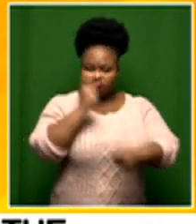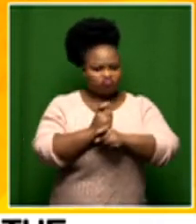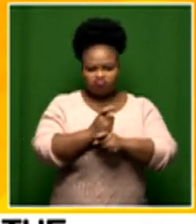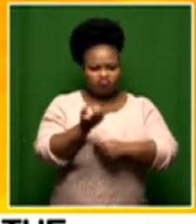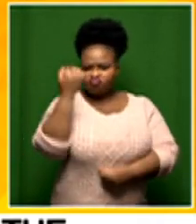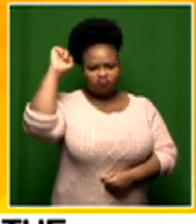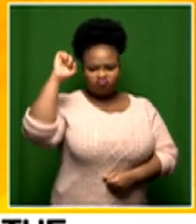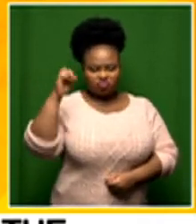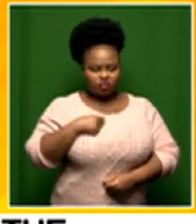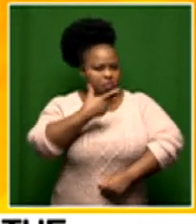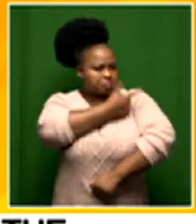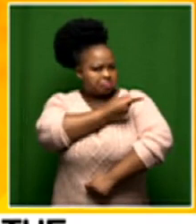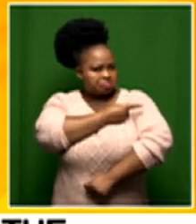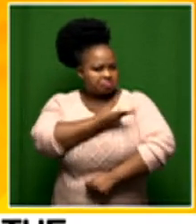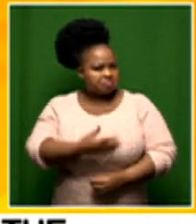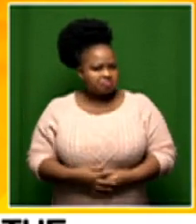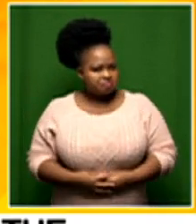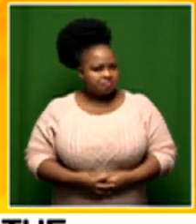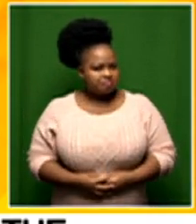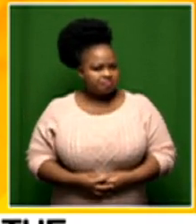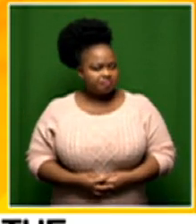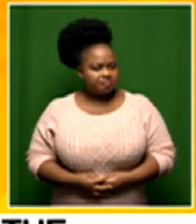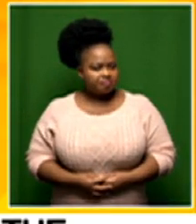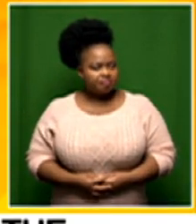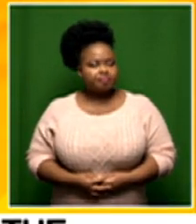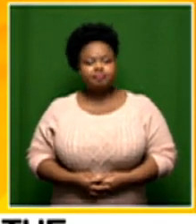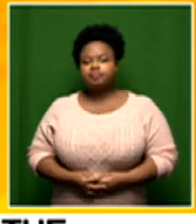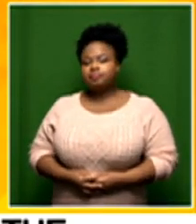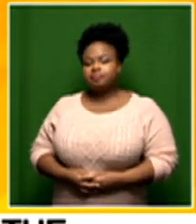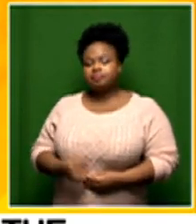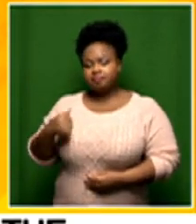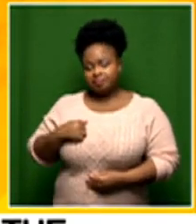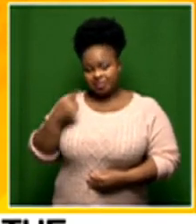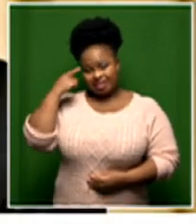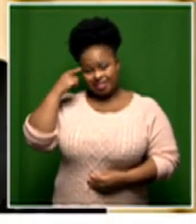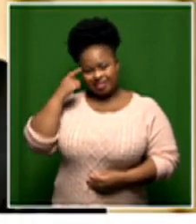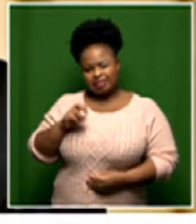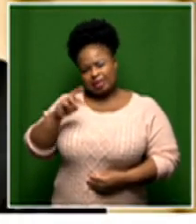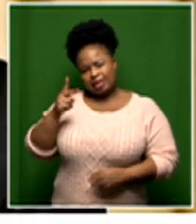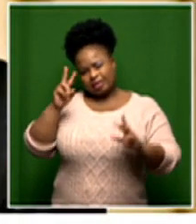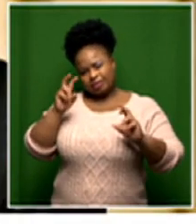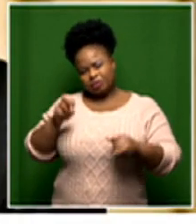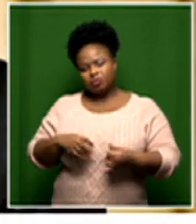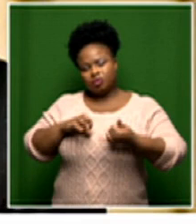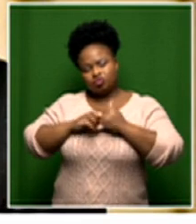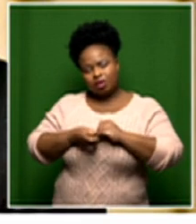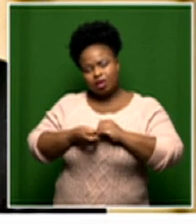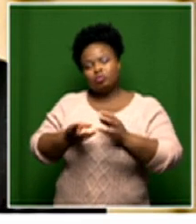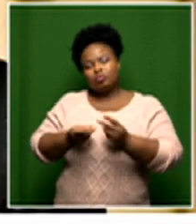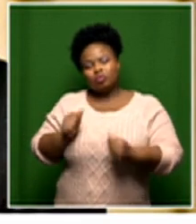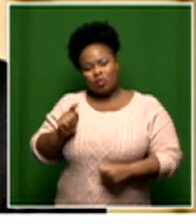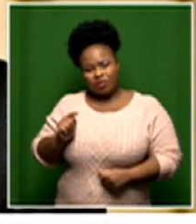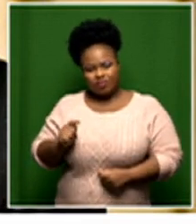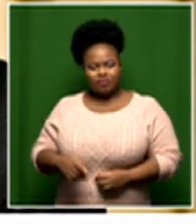not want to be vaccinated? I think it's also another issue that we need to deal with here,